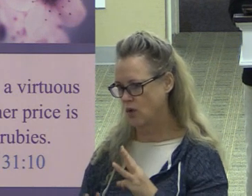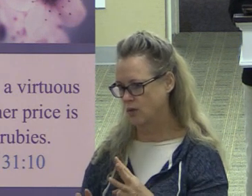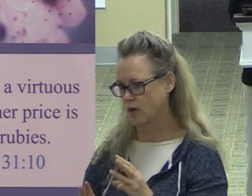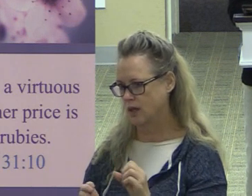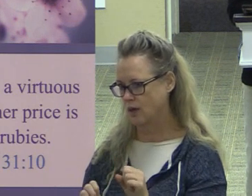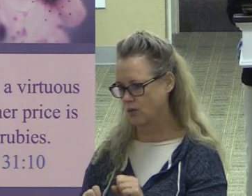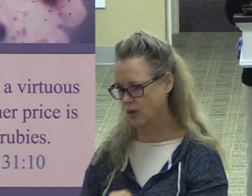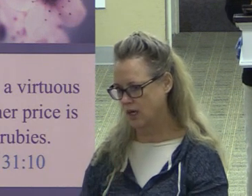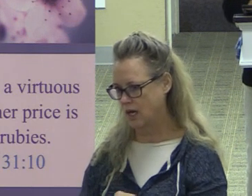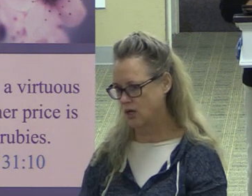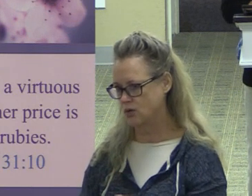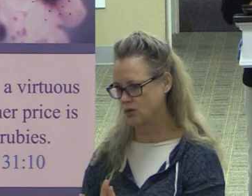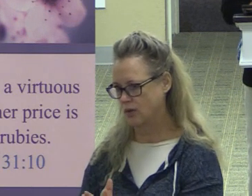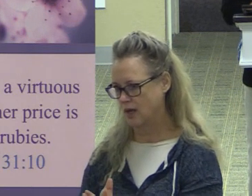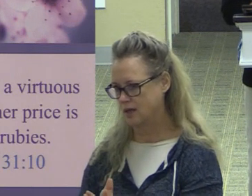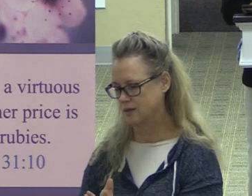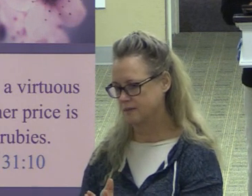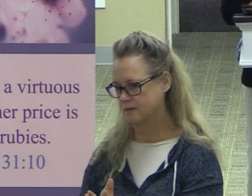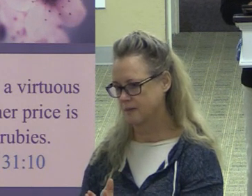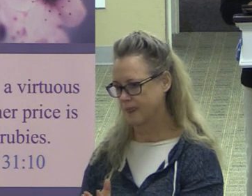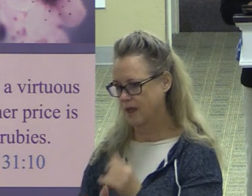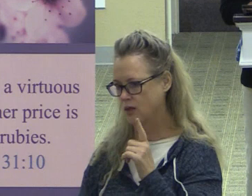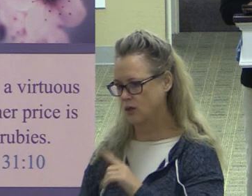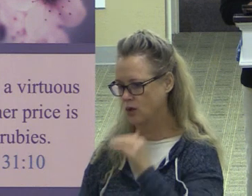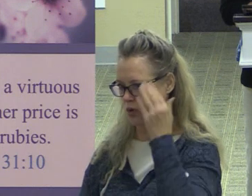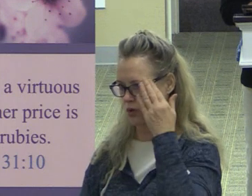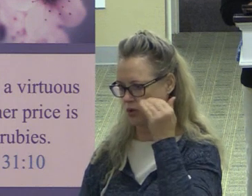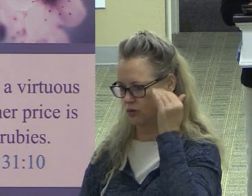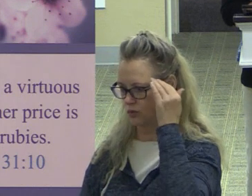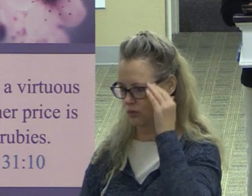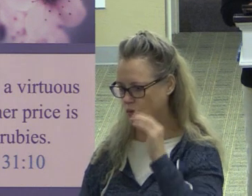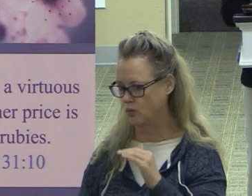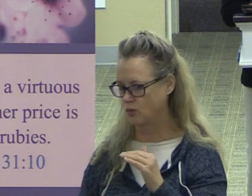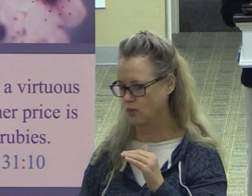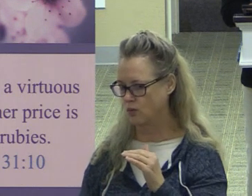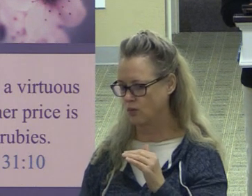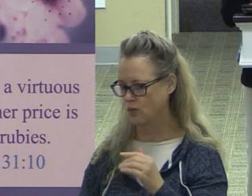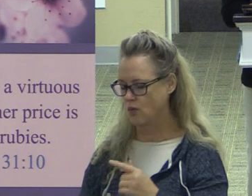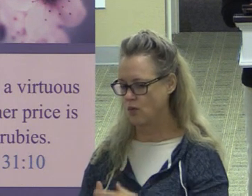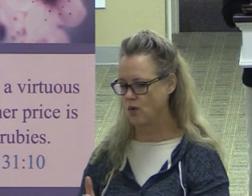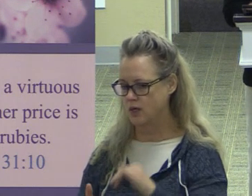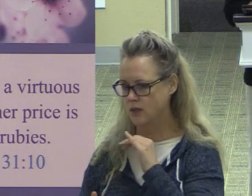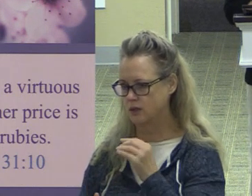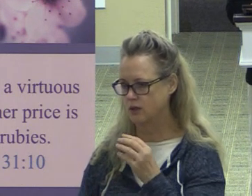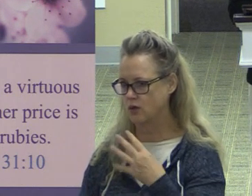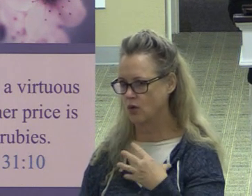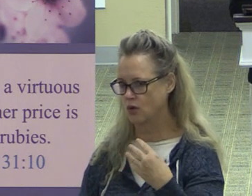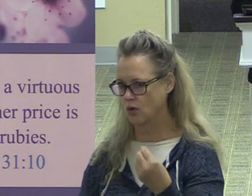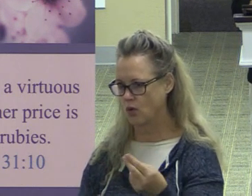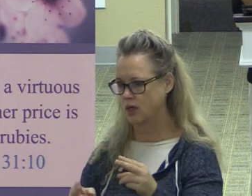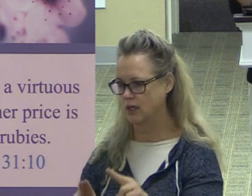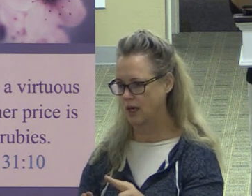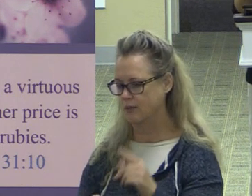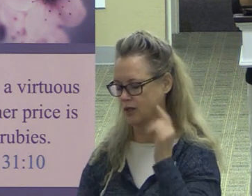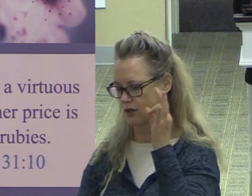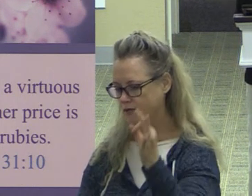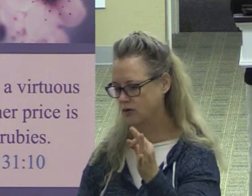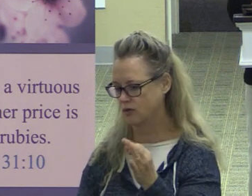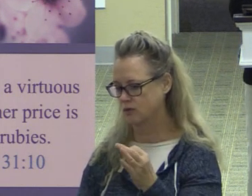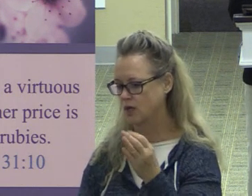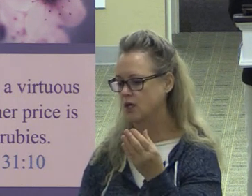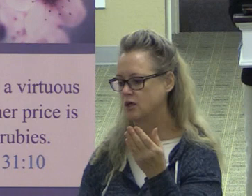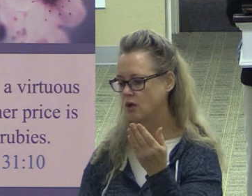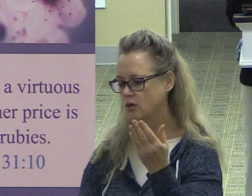that. The Lord knows what's going to happen, and he's walking with us through our life. And he knows what's coming